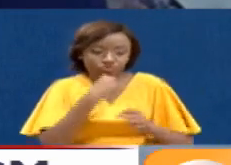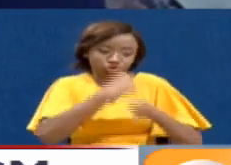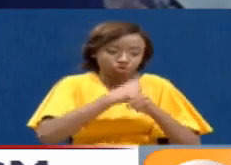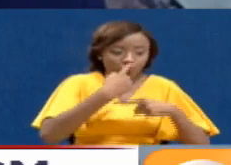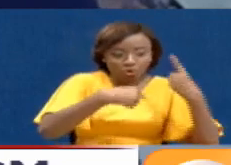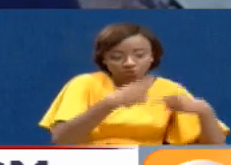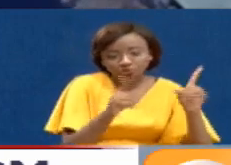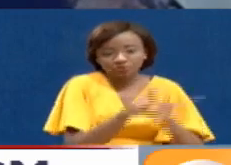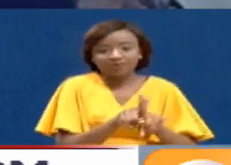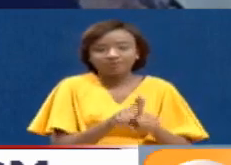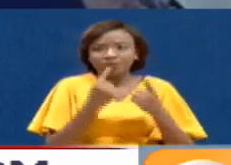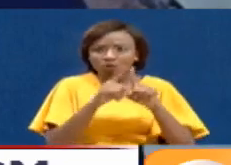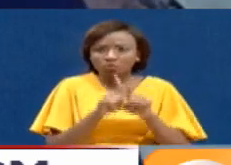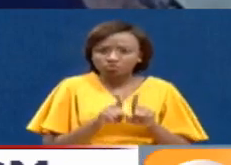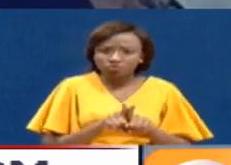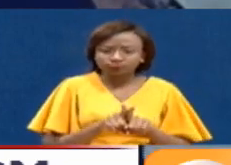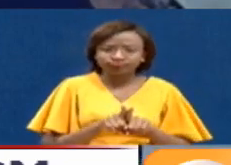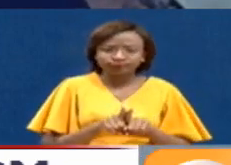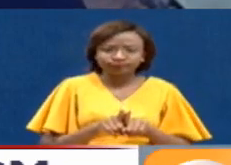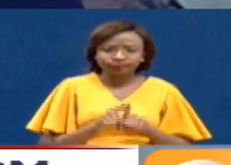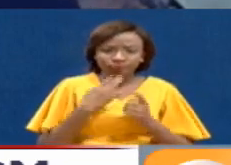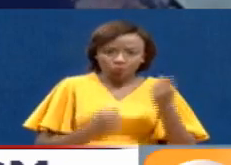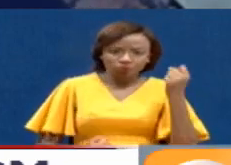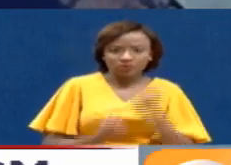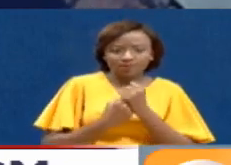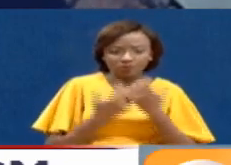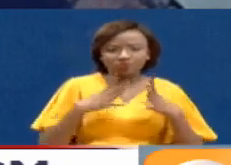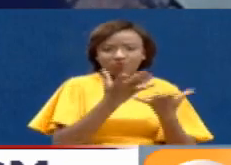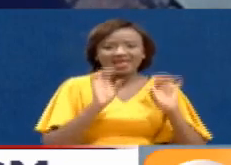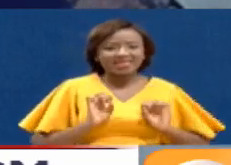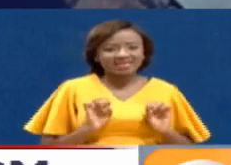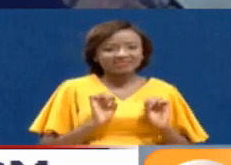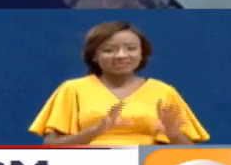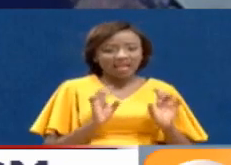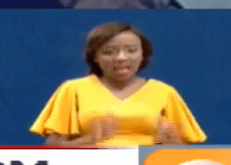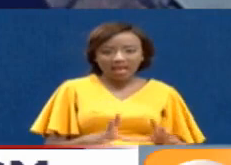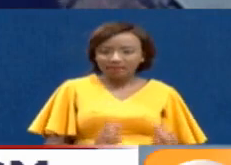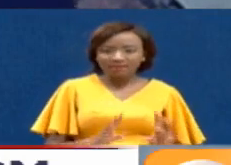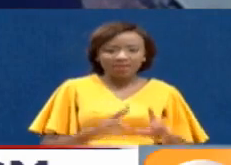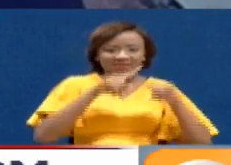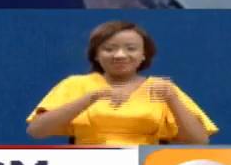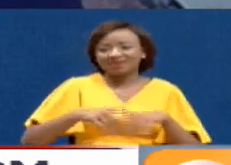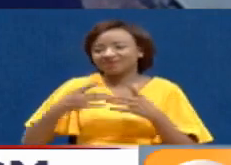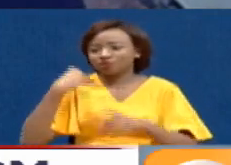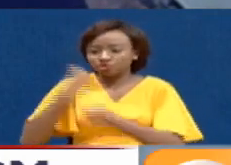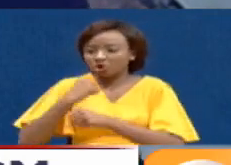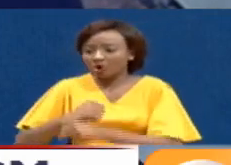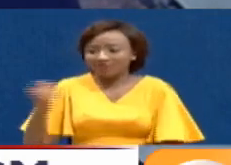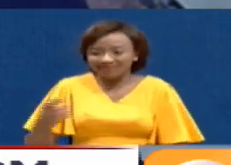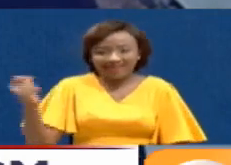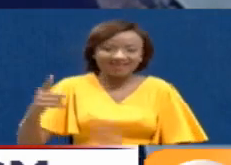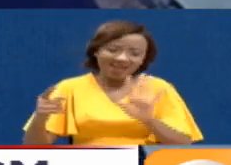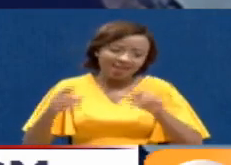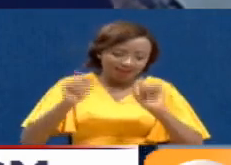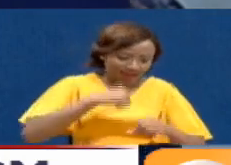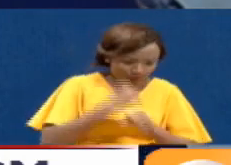going, but also to support those who are in informal sector and not dependent on formal employment. They will not